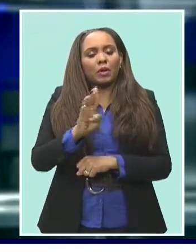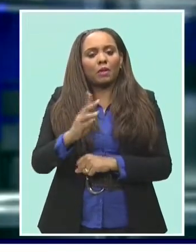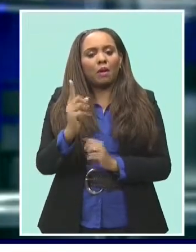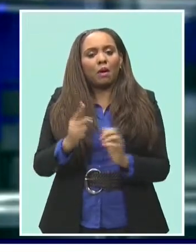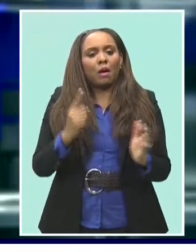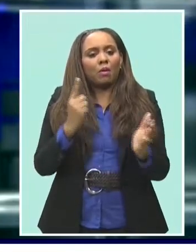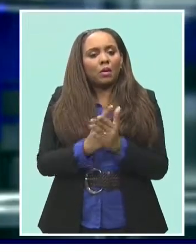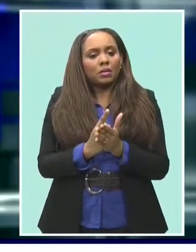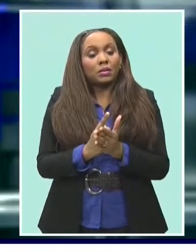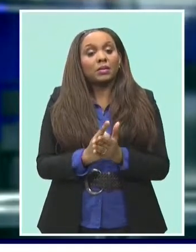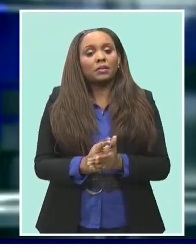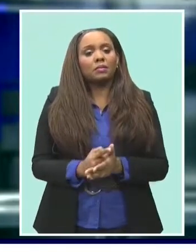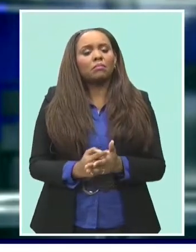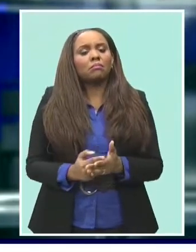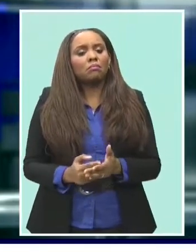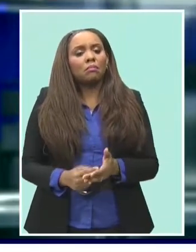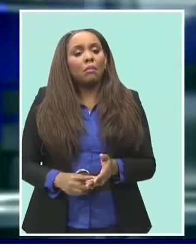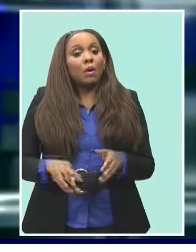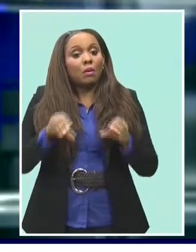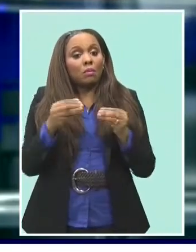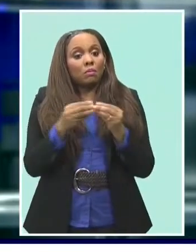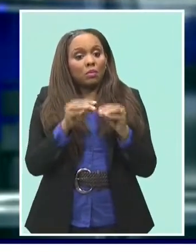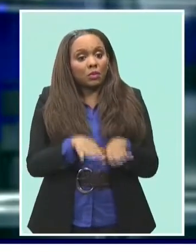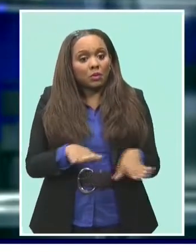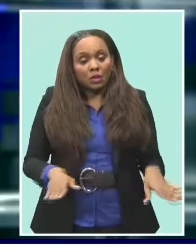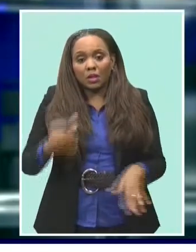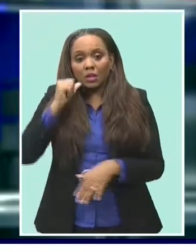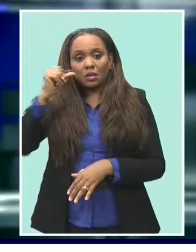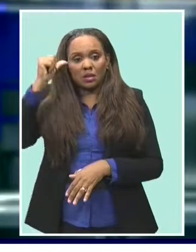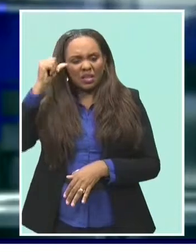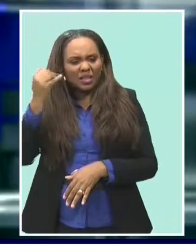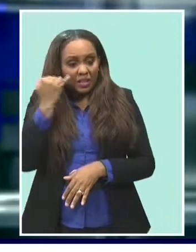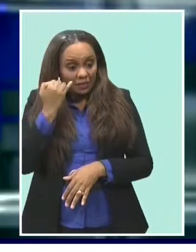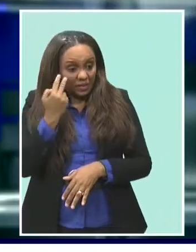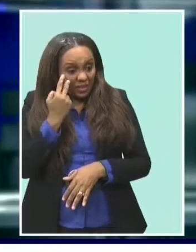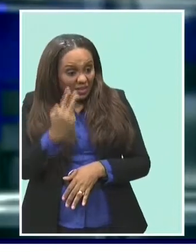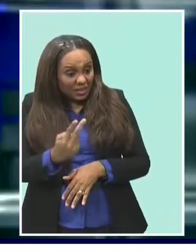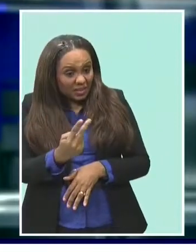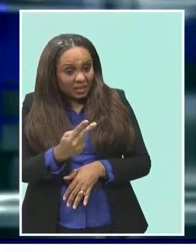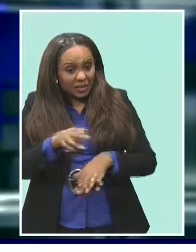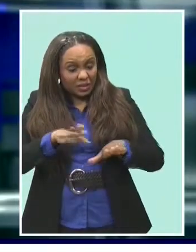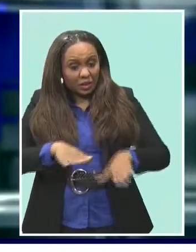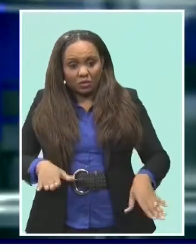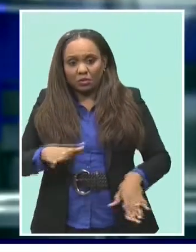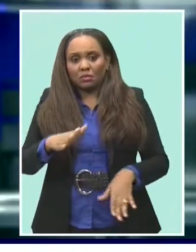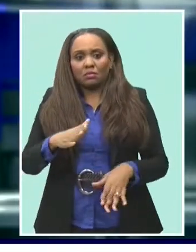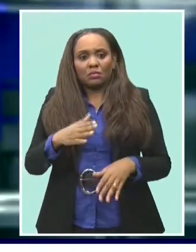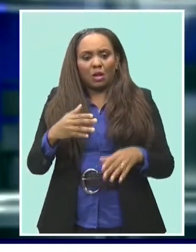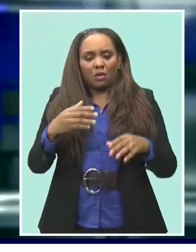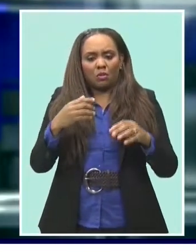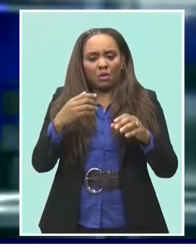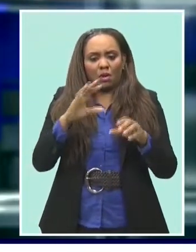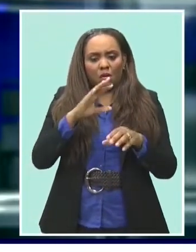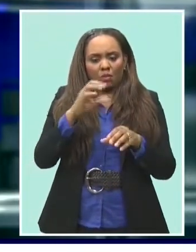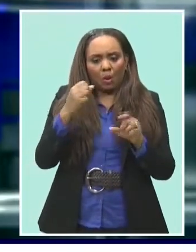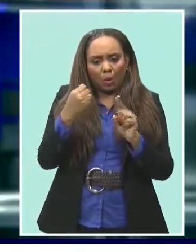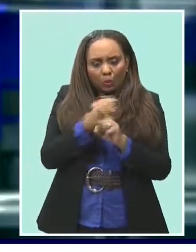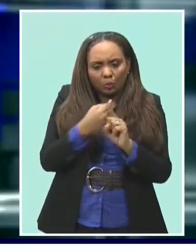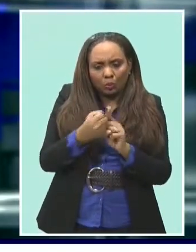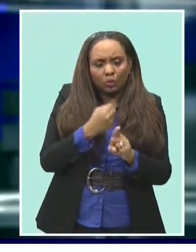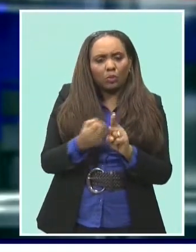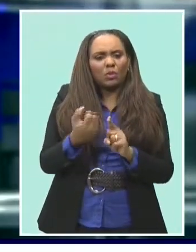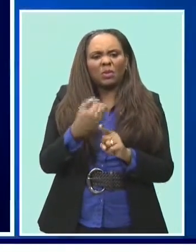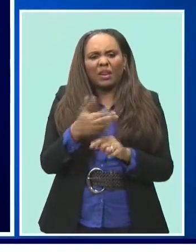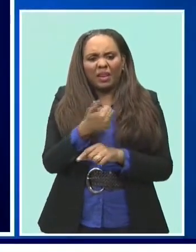needed so that more children and adults can report any concerns they may have about the well-being of a child or